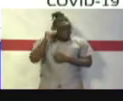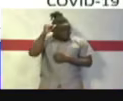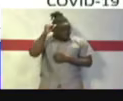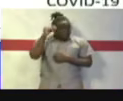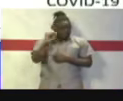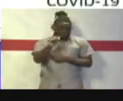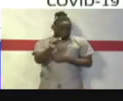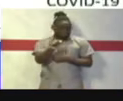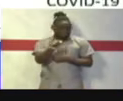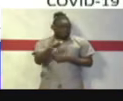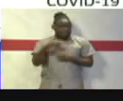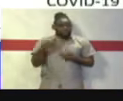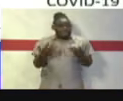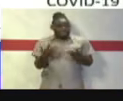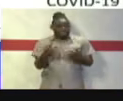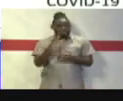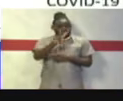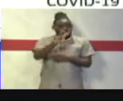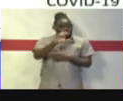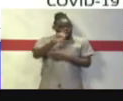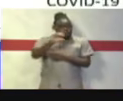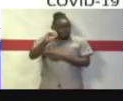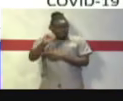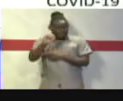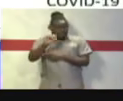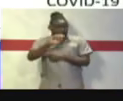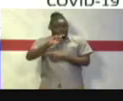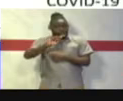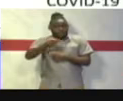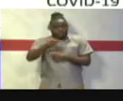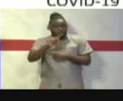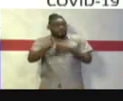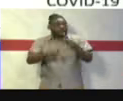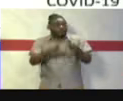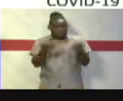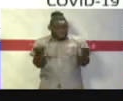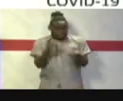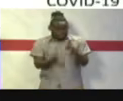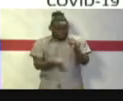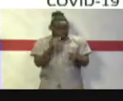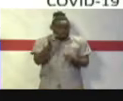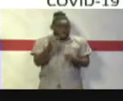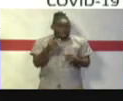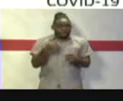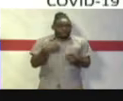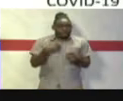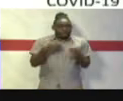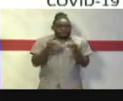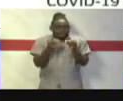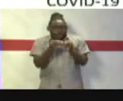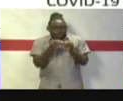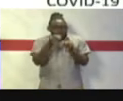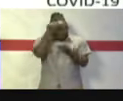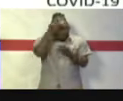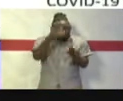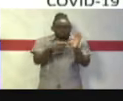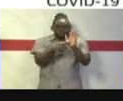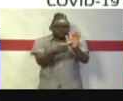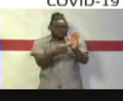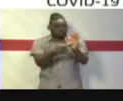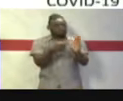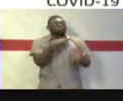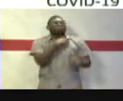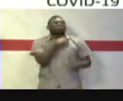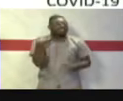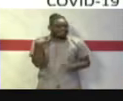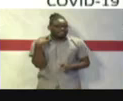approximately 300,000 persons. Growing data shows a higher risk of COVID-19 infections and complications in people with high